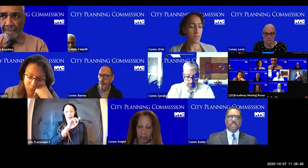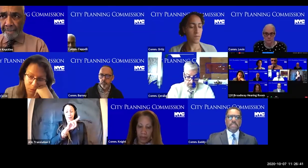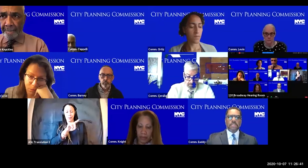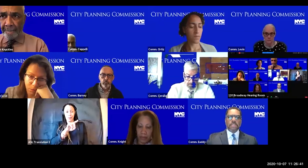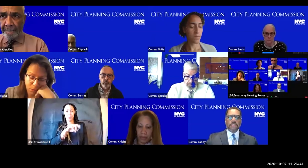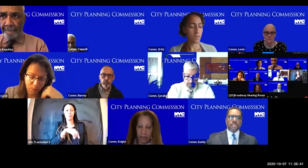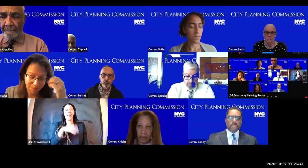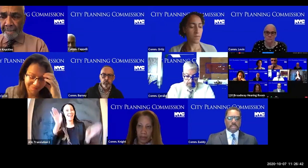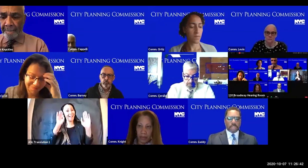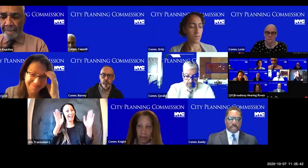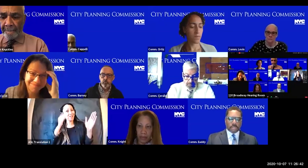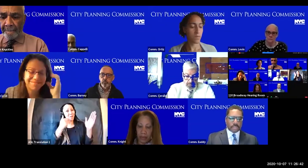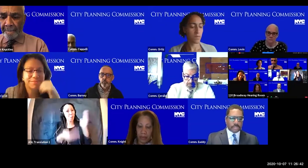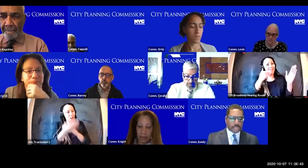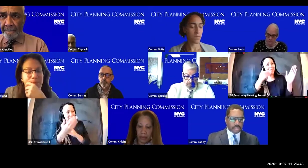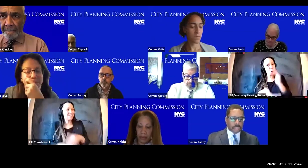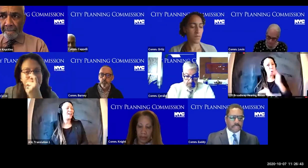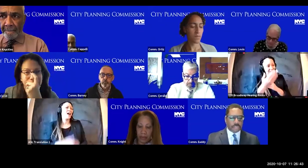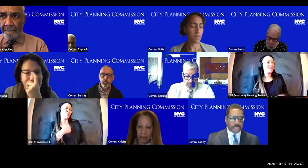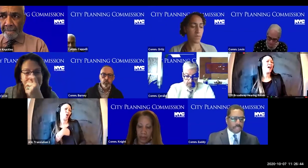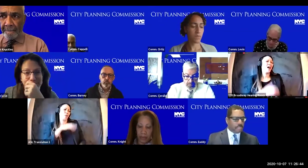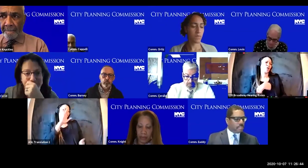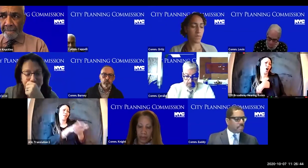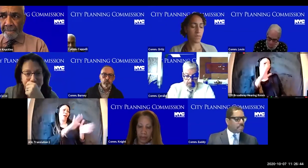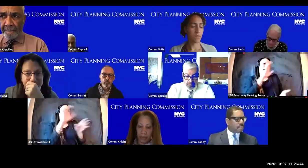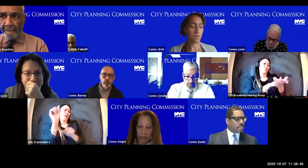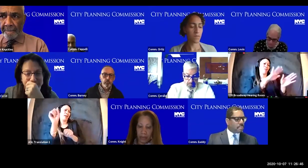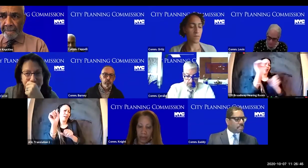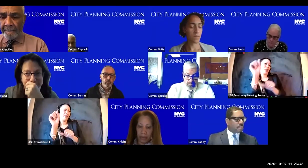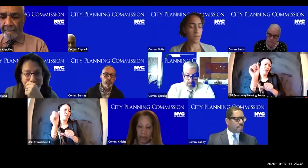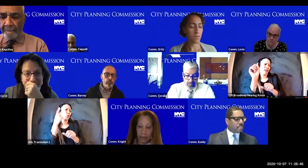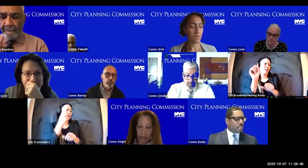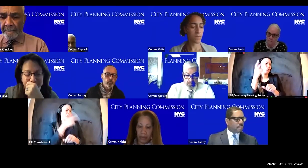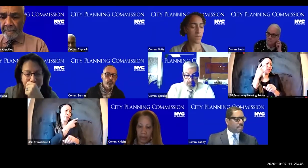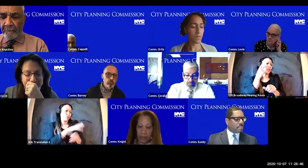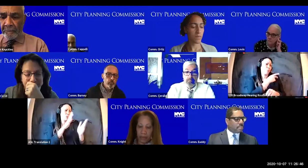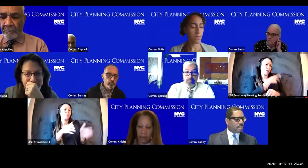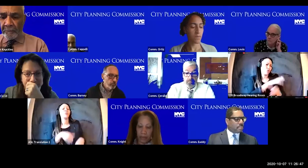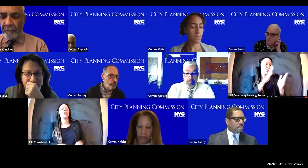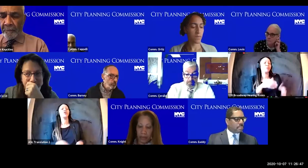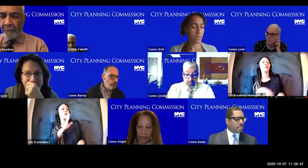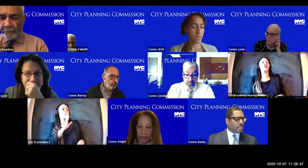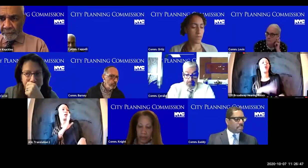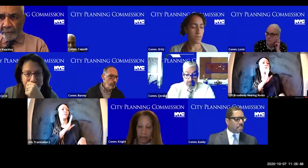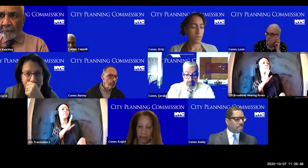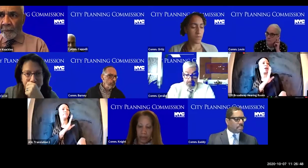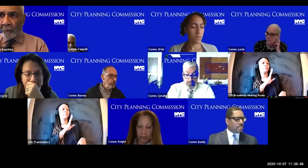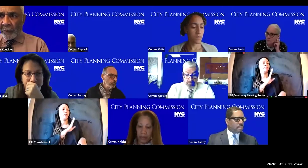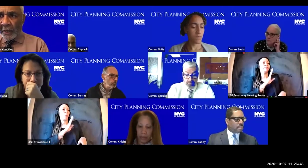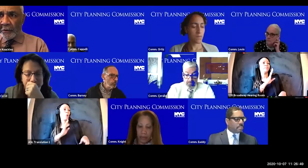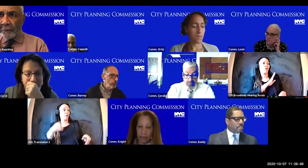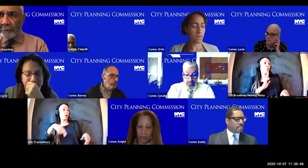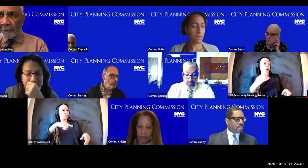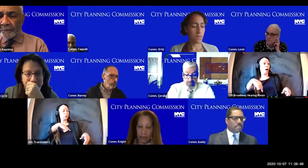Hi, good morning. I'm sorry, but my husband has to leave to see his patient, so I'll be speaking for the both of us.